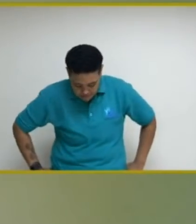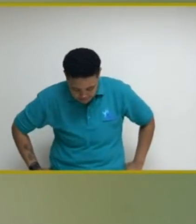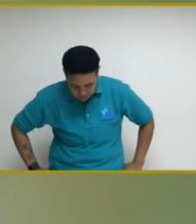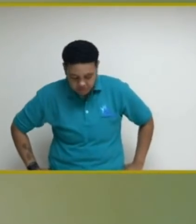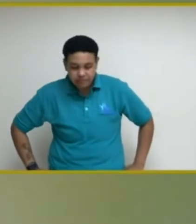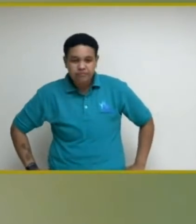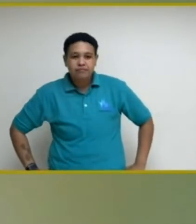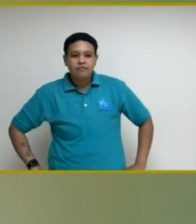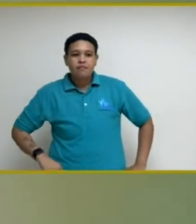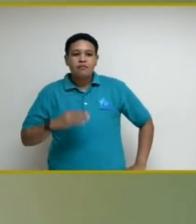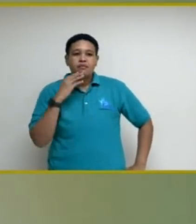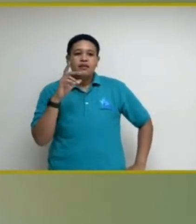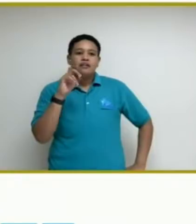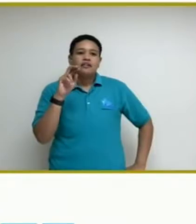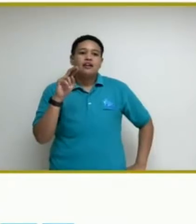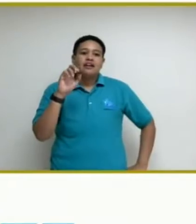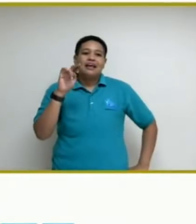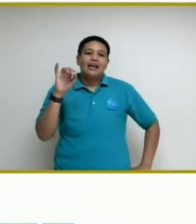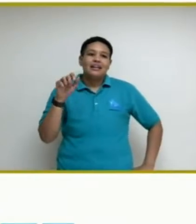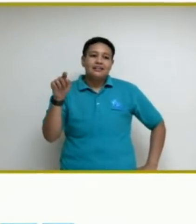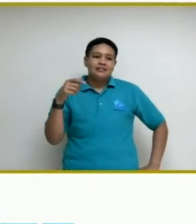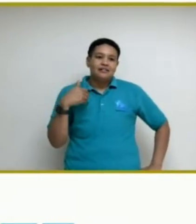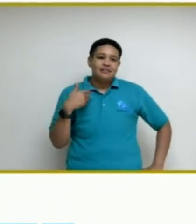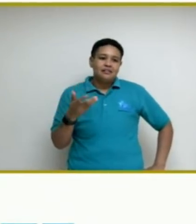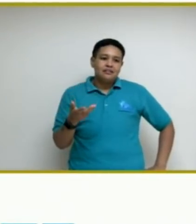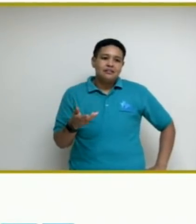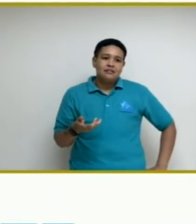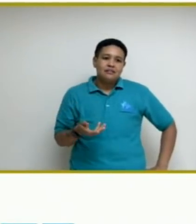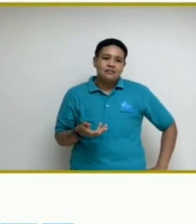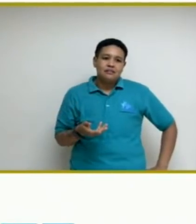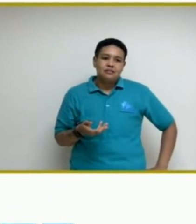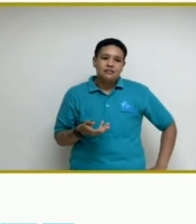Thank you, Dr. Ennis. Janet, you have the floor.